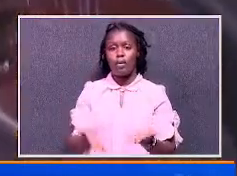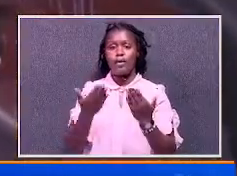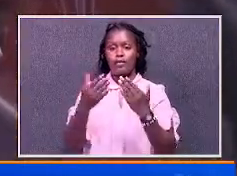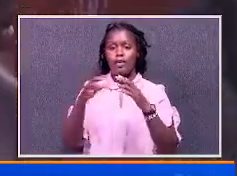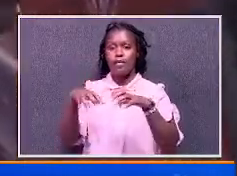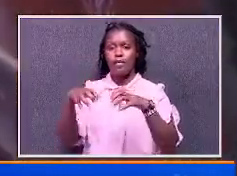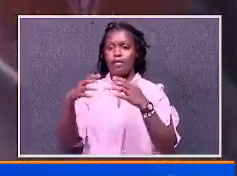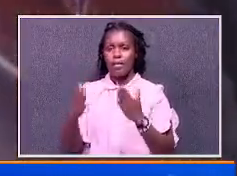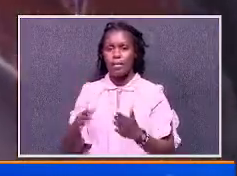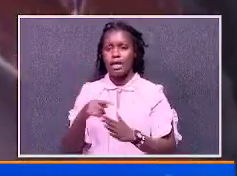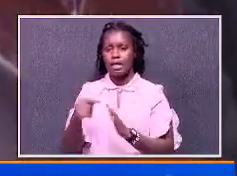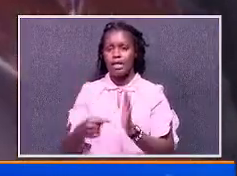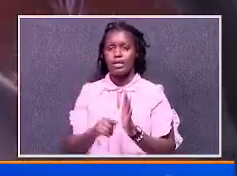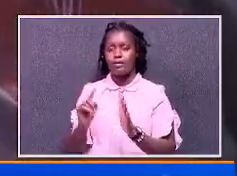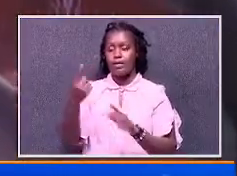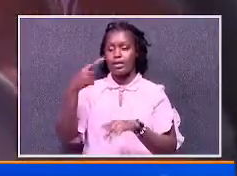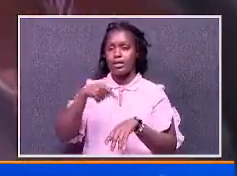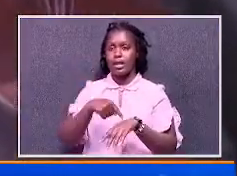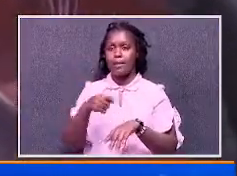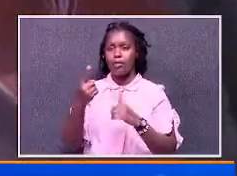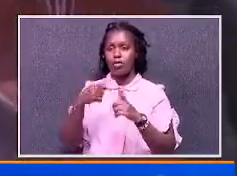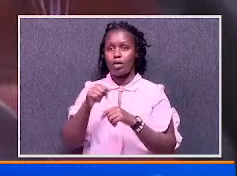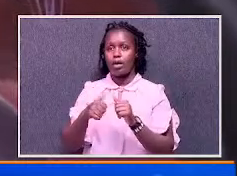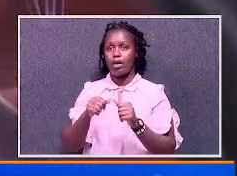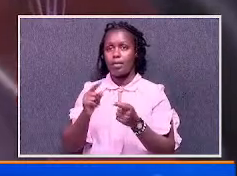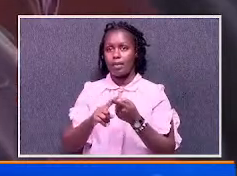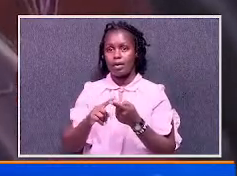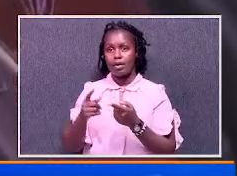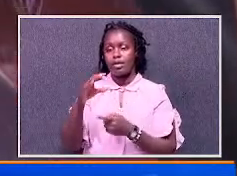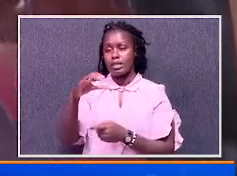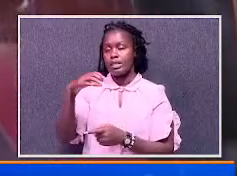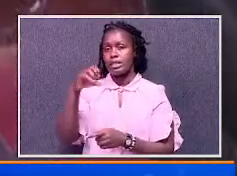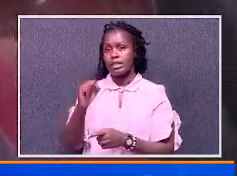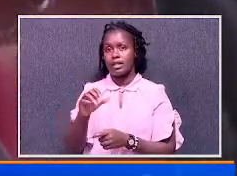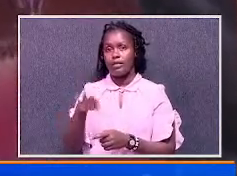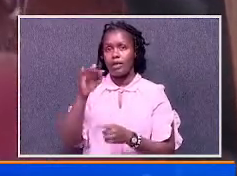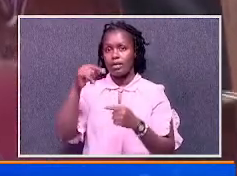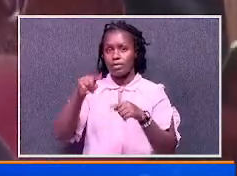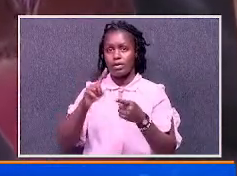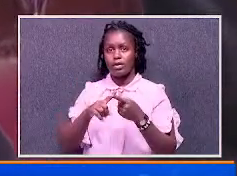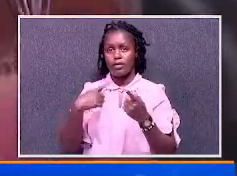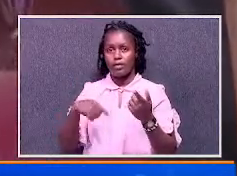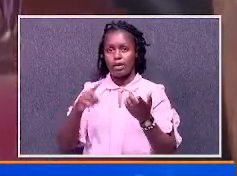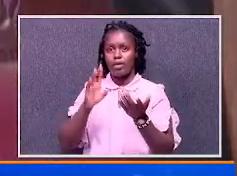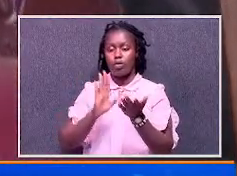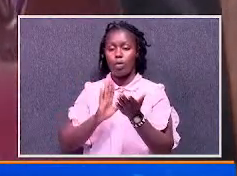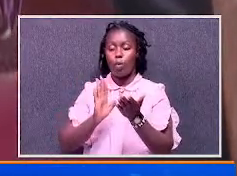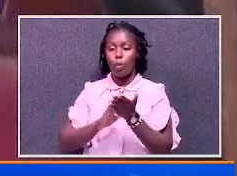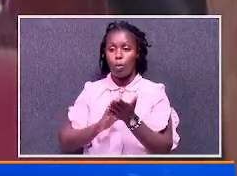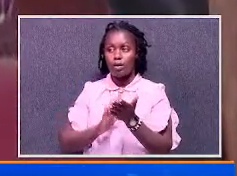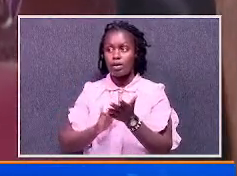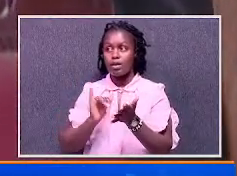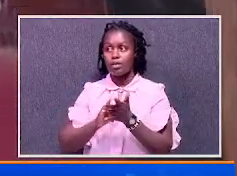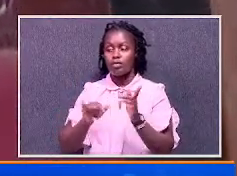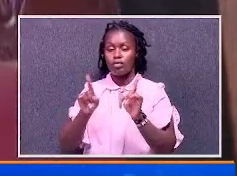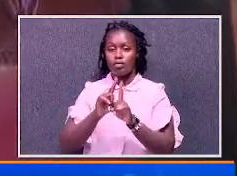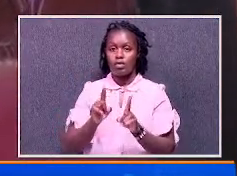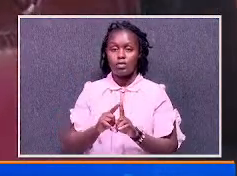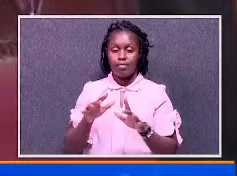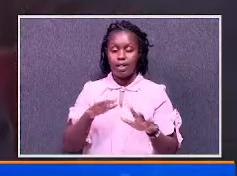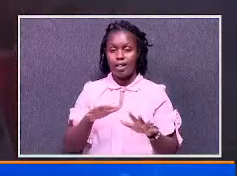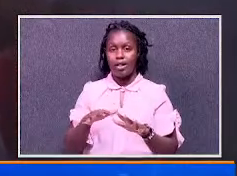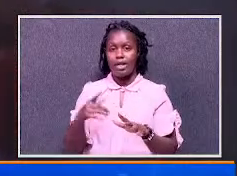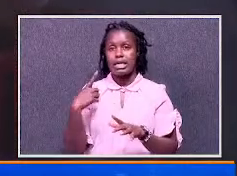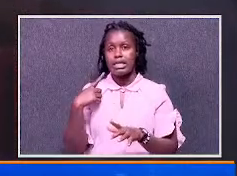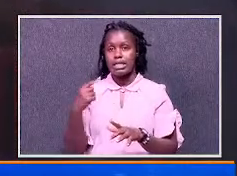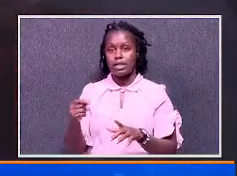farmers. This is not the first time the once Gatundu lawmaker finds himself in remarks that sent tongues wagging. Just